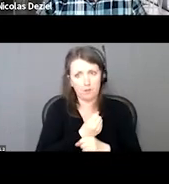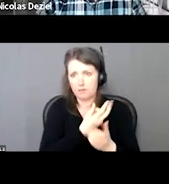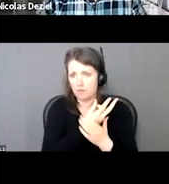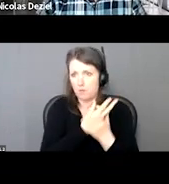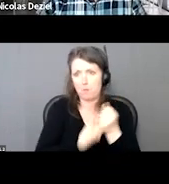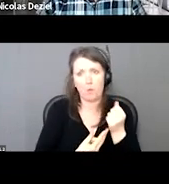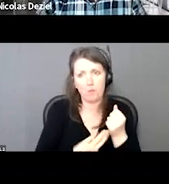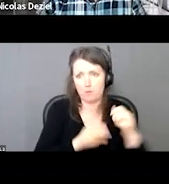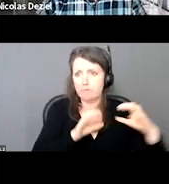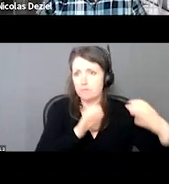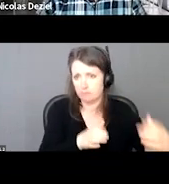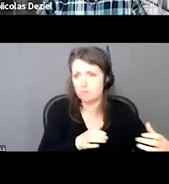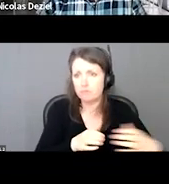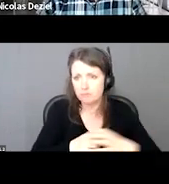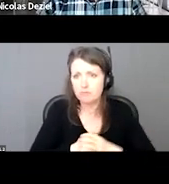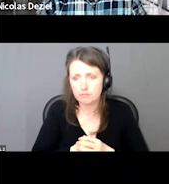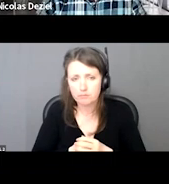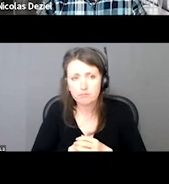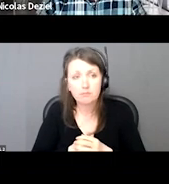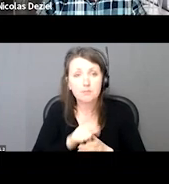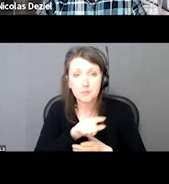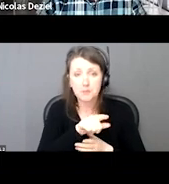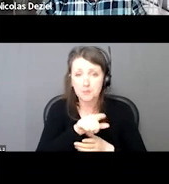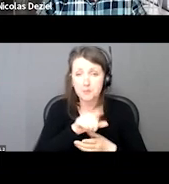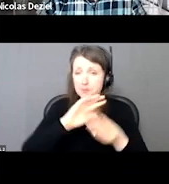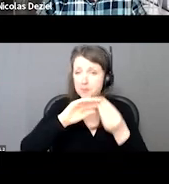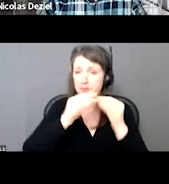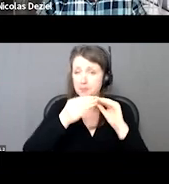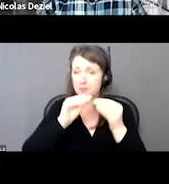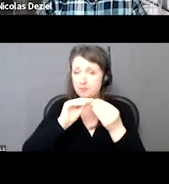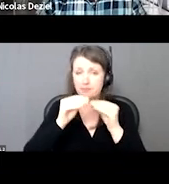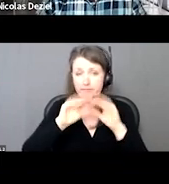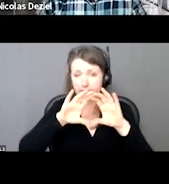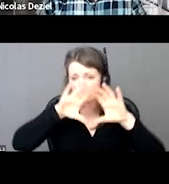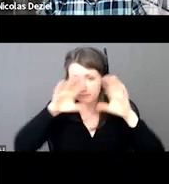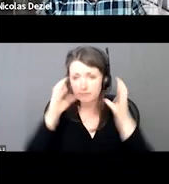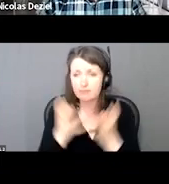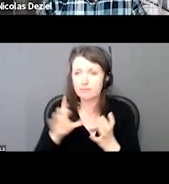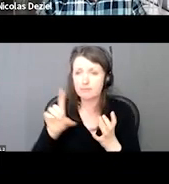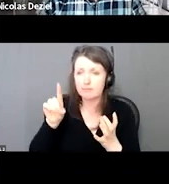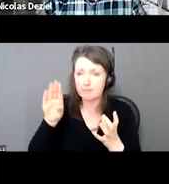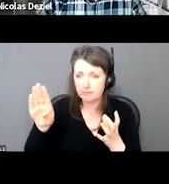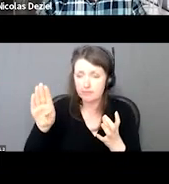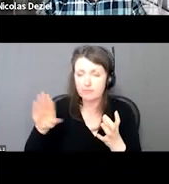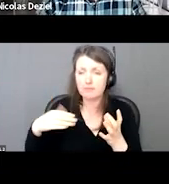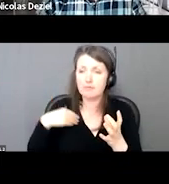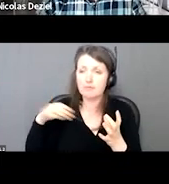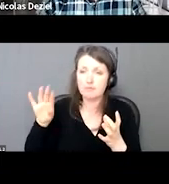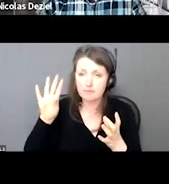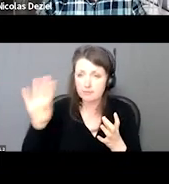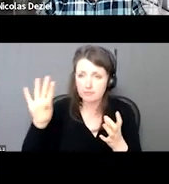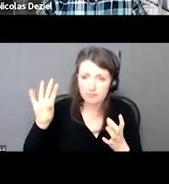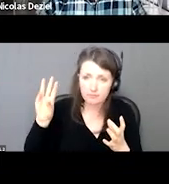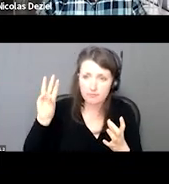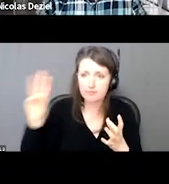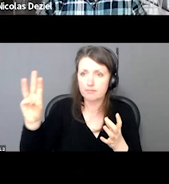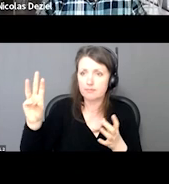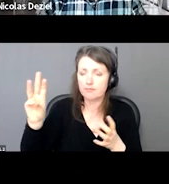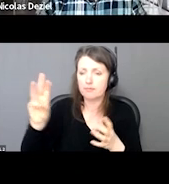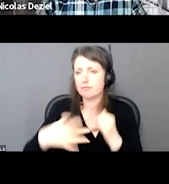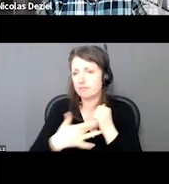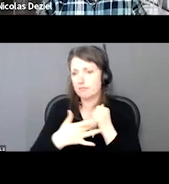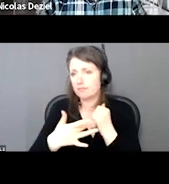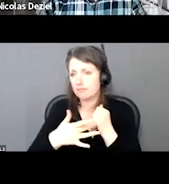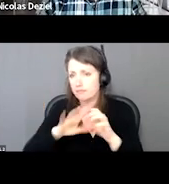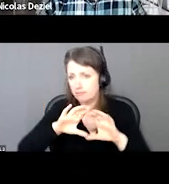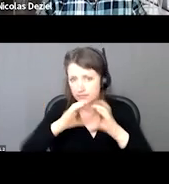So here's a quick overview of the numbers regarding the database. So there are 46 technology areas. Green